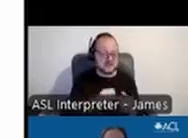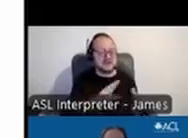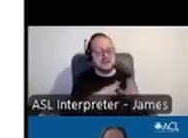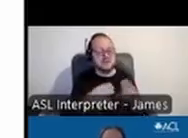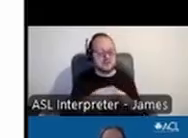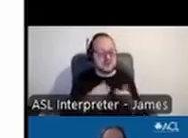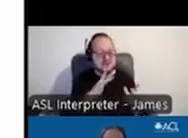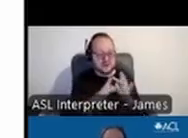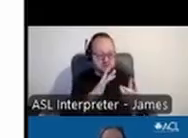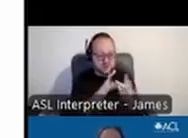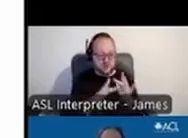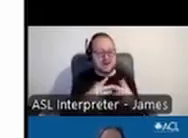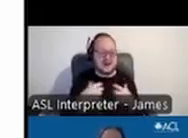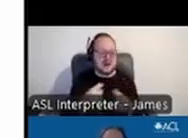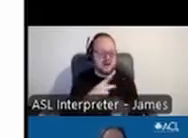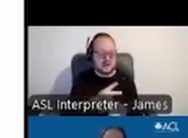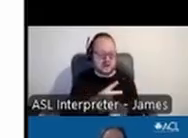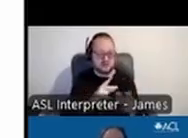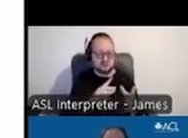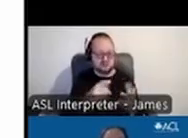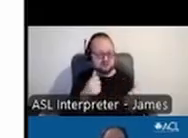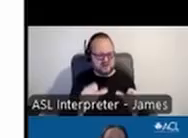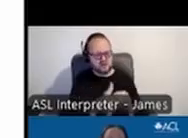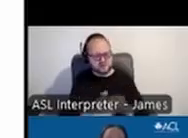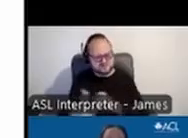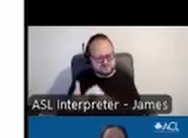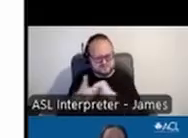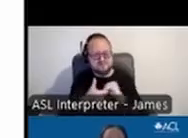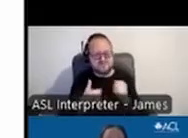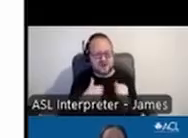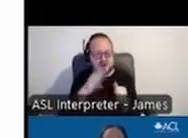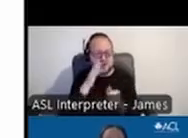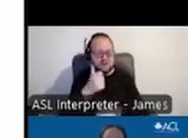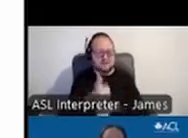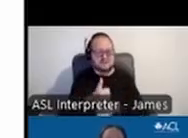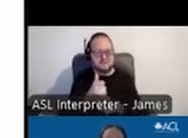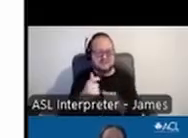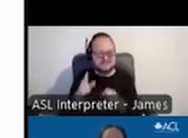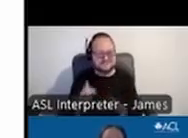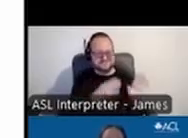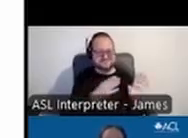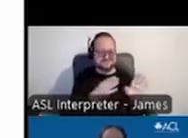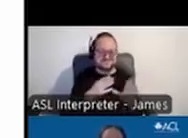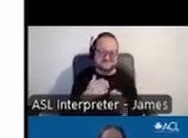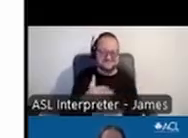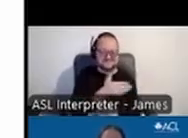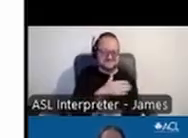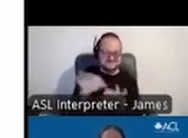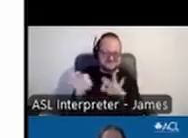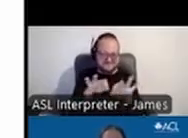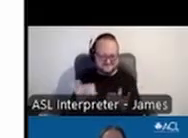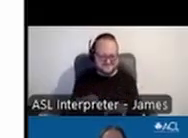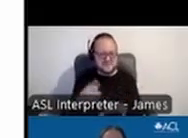sector. So I'm going to provide some brief remarks just to set the stage for the expert panelists that are going to follow me. So next slide,